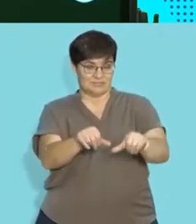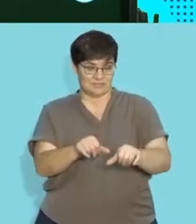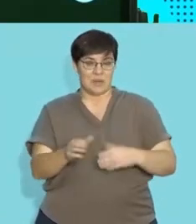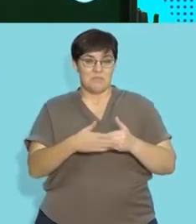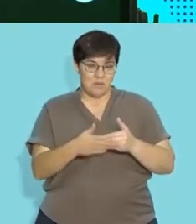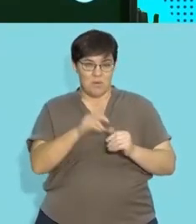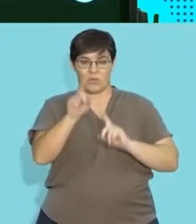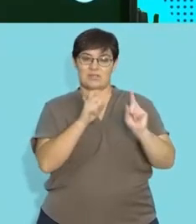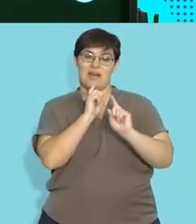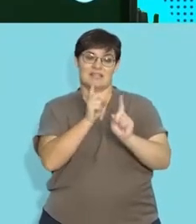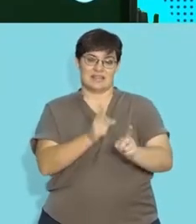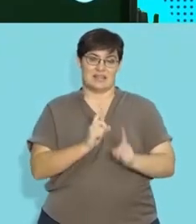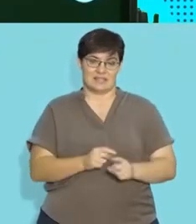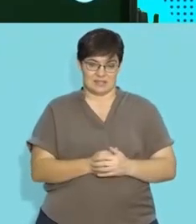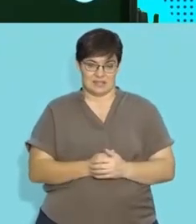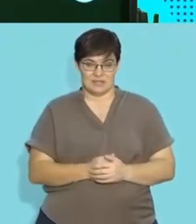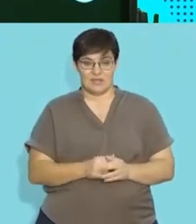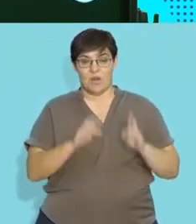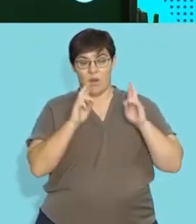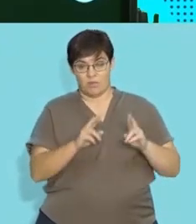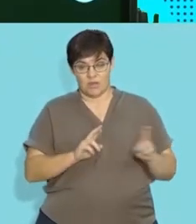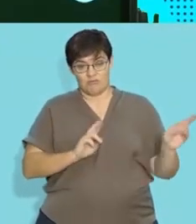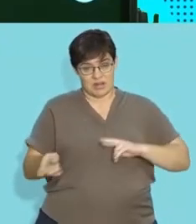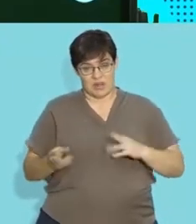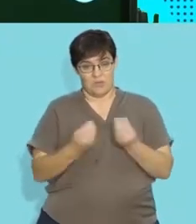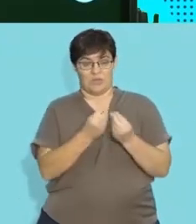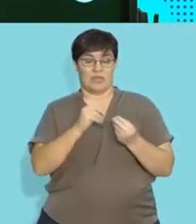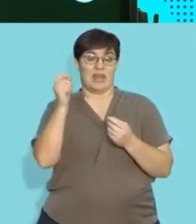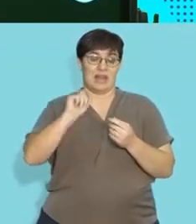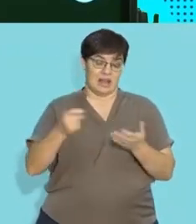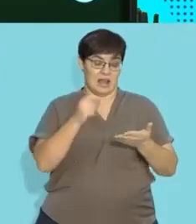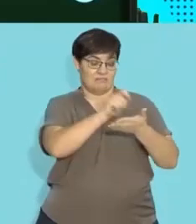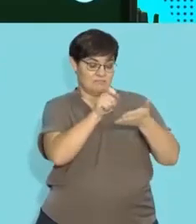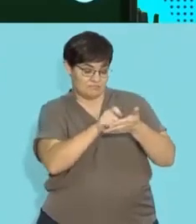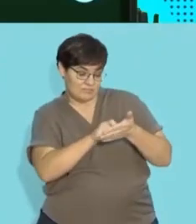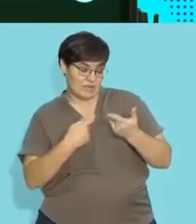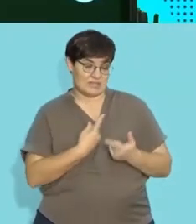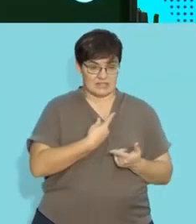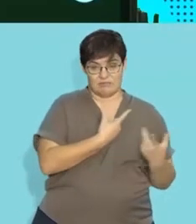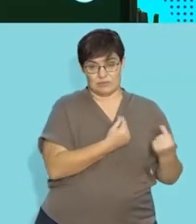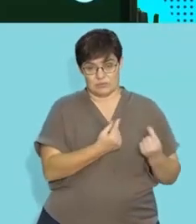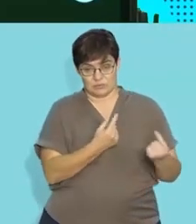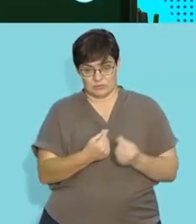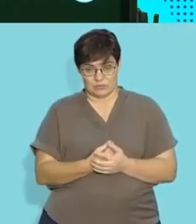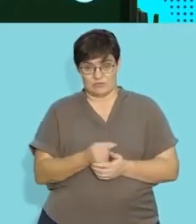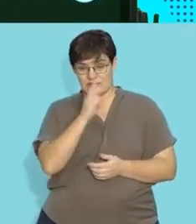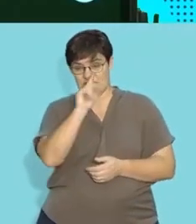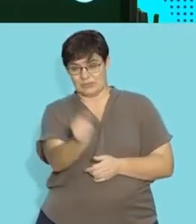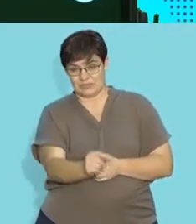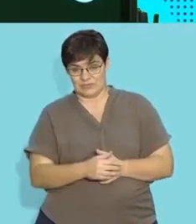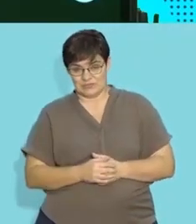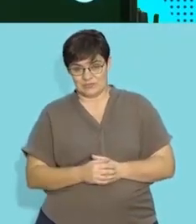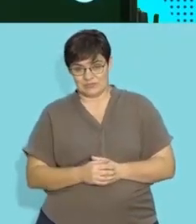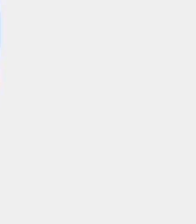with more questions. And I hope to see you ready with your calculator and you're working on some of the problem with us. See